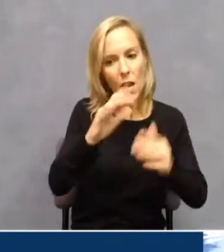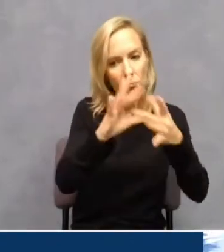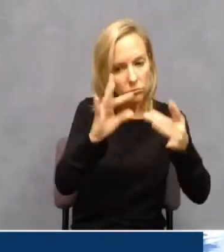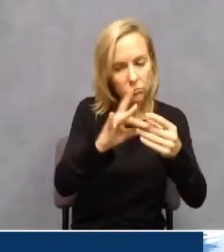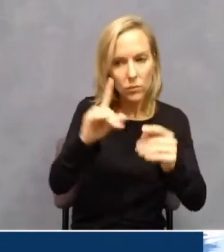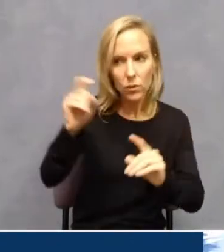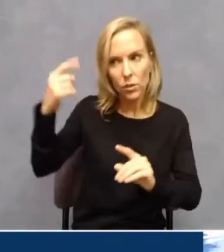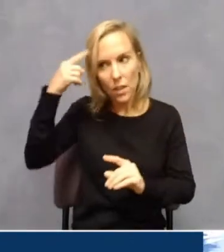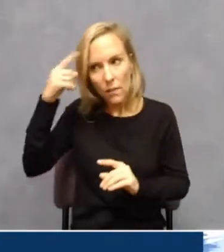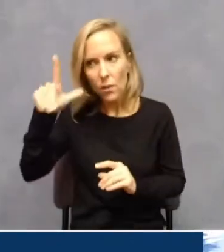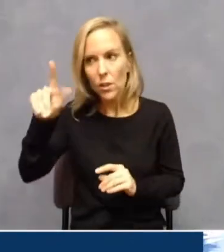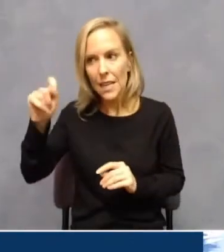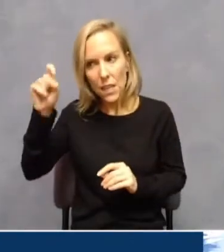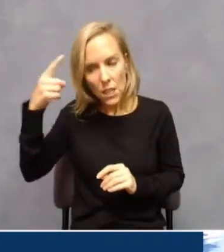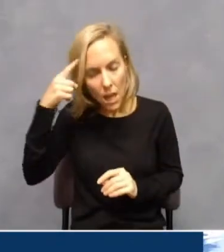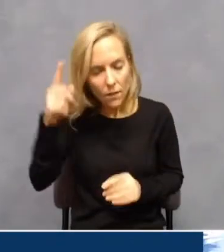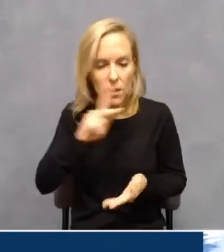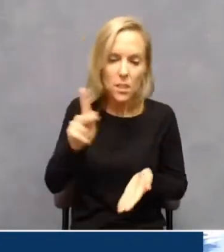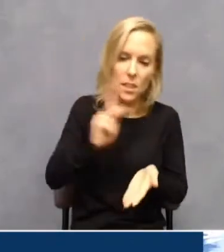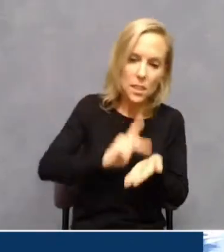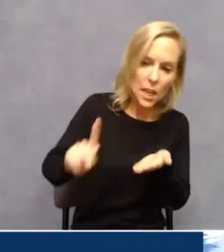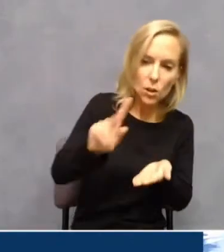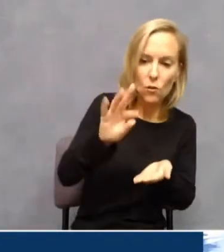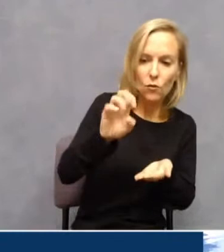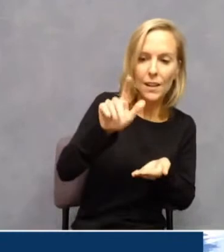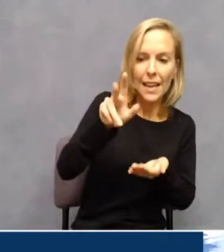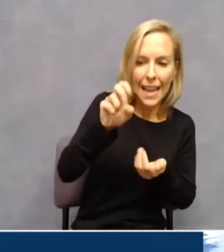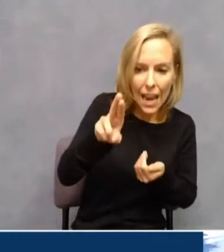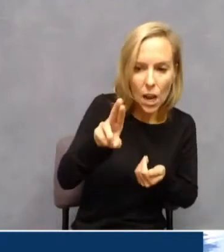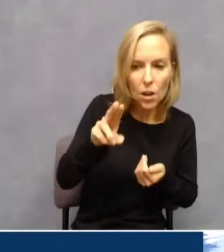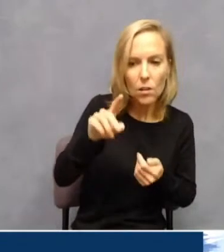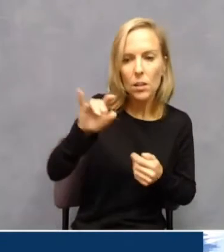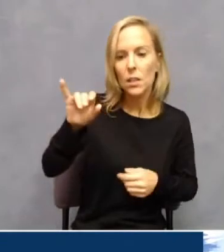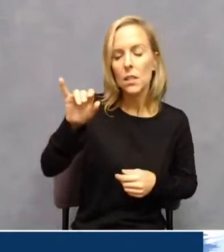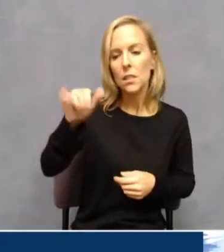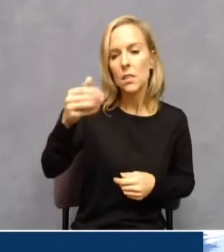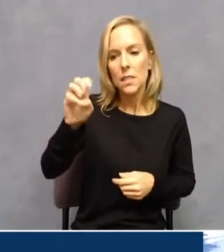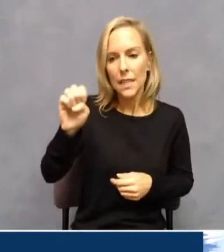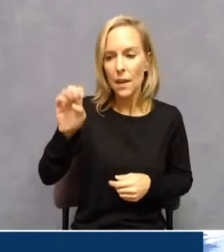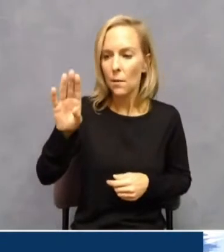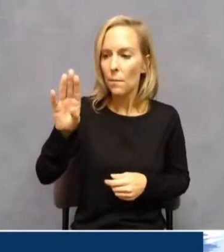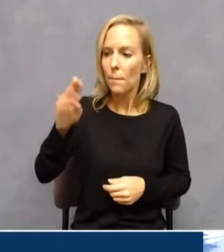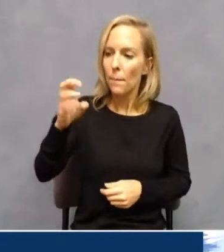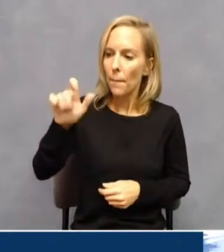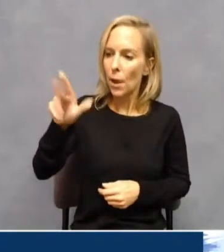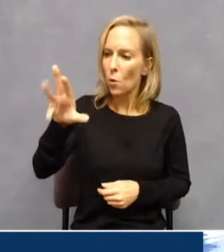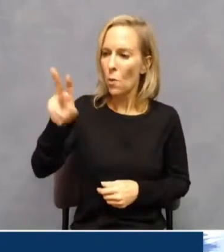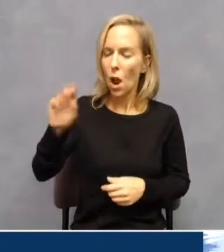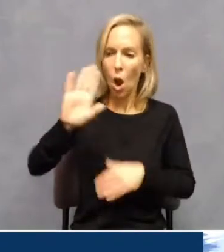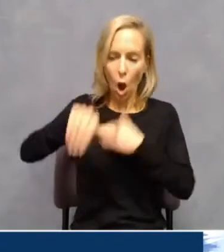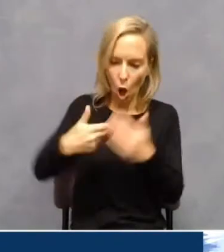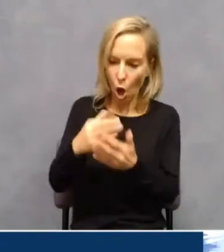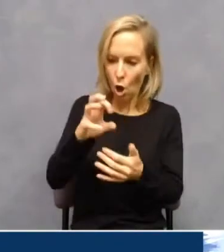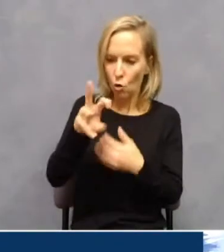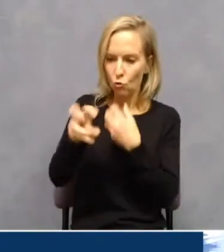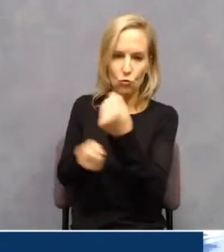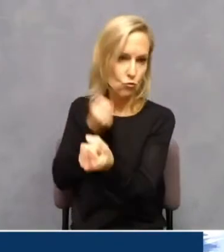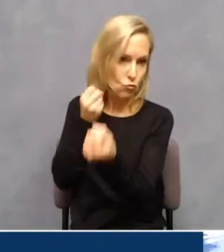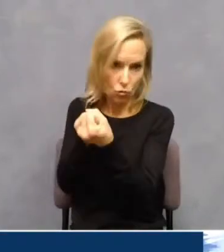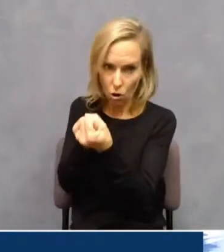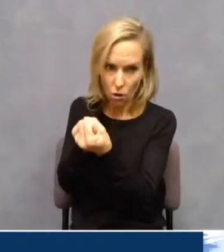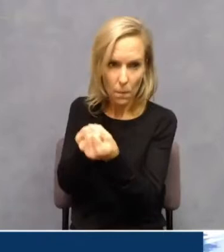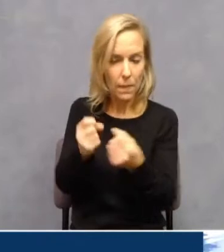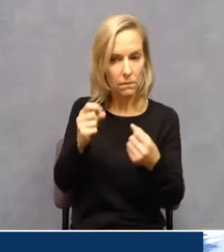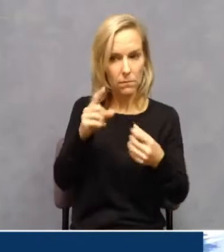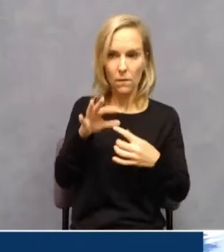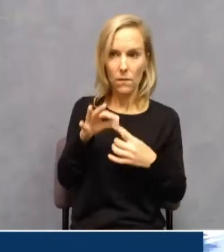governor, Secretary Friedlander, J. Michael Brown, the entire crew that has supported the governor, Rocky, and then, of course, for me, and we're very grateful